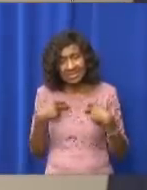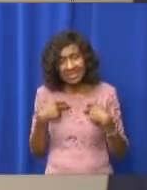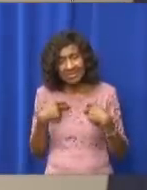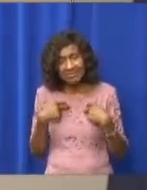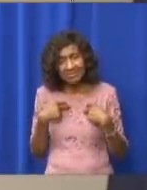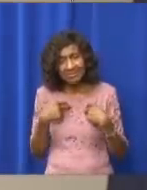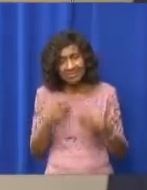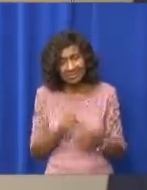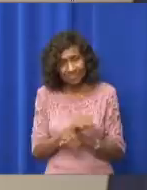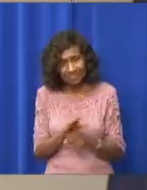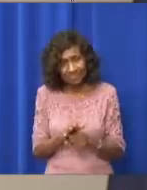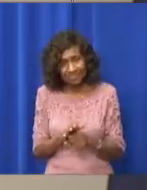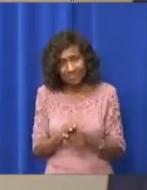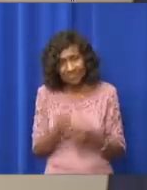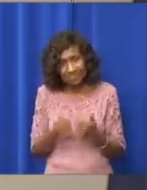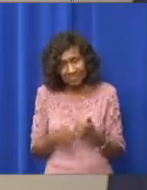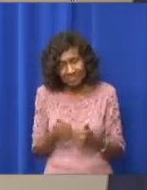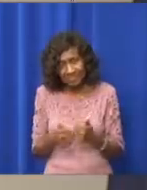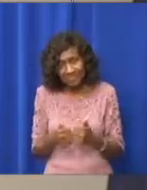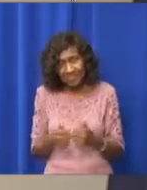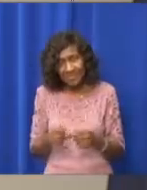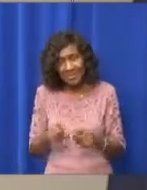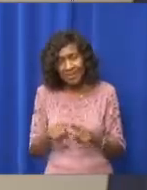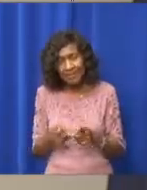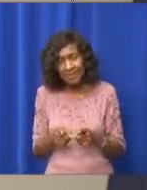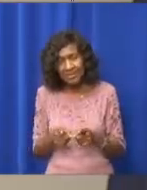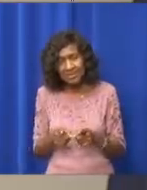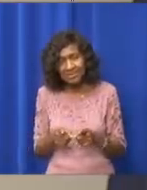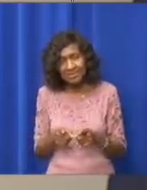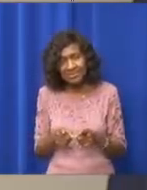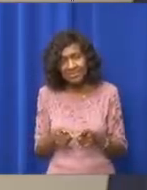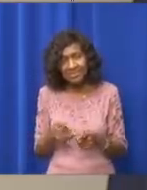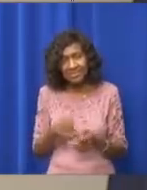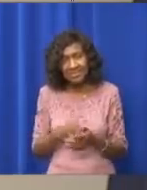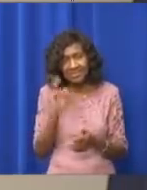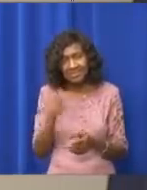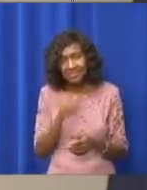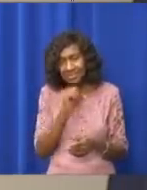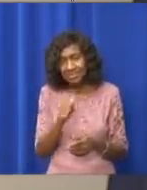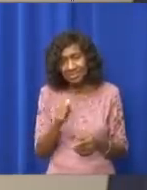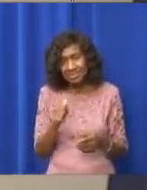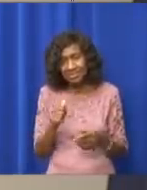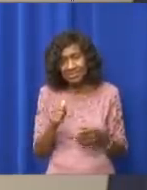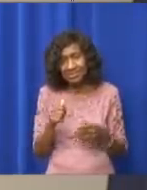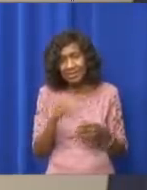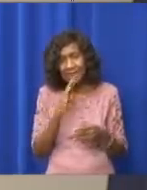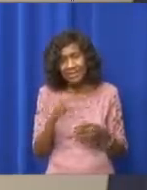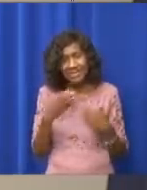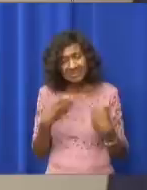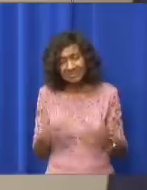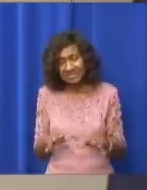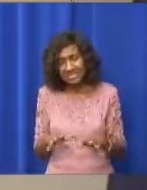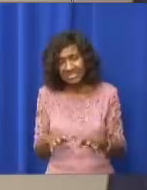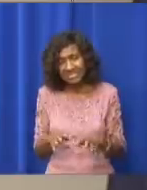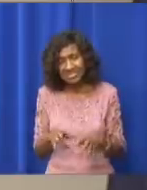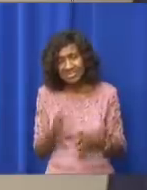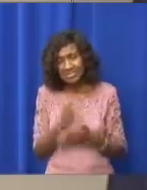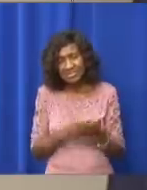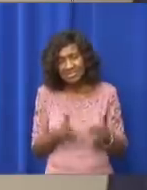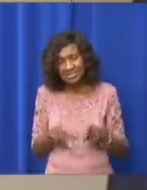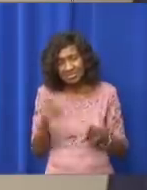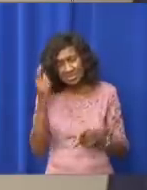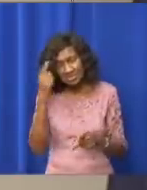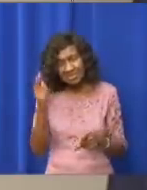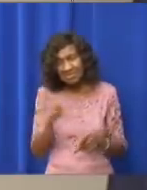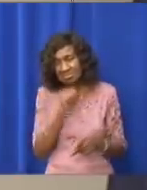said, there are those that just want this to go away and criticize that there wasn't even a coronavirus and it's